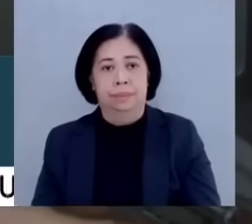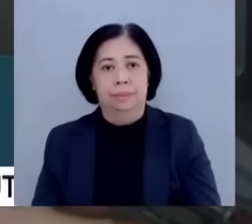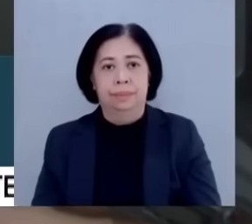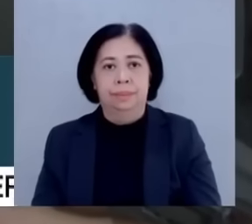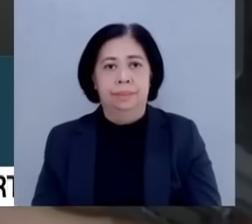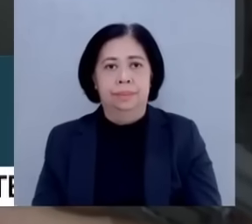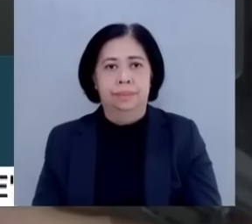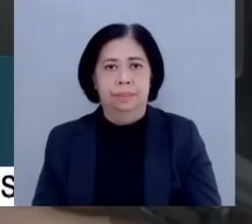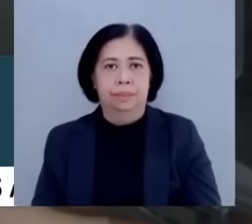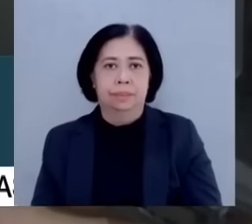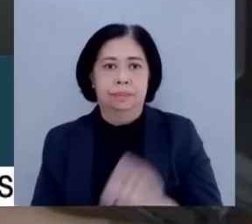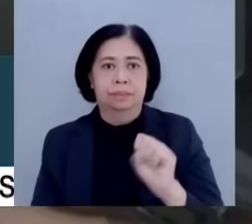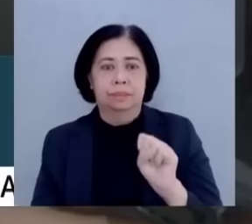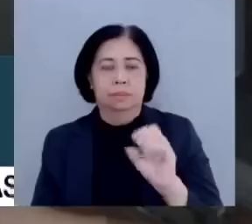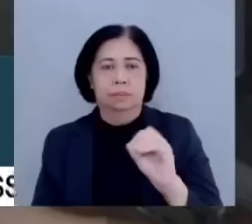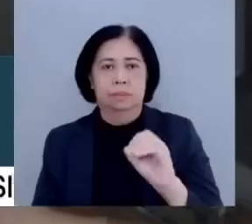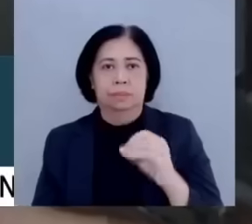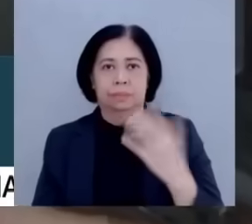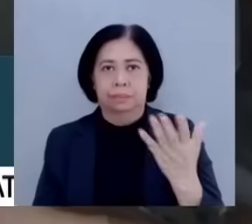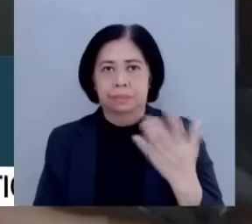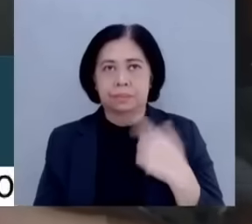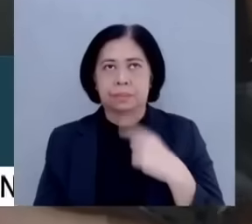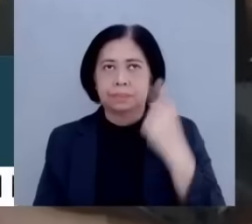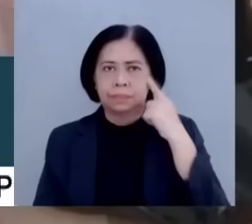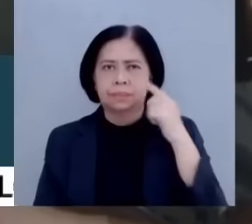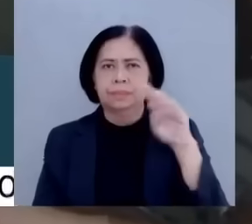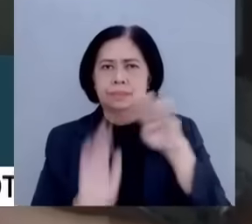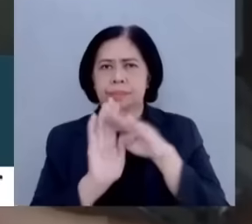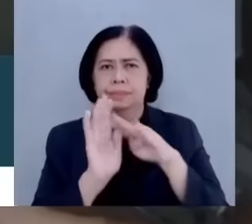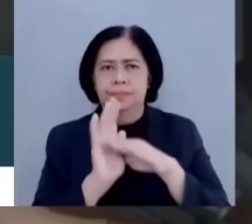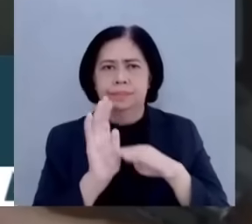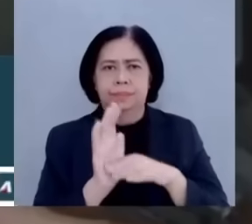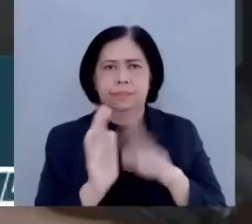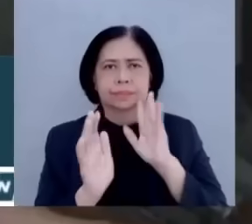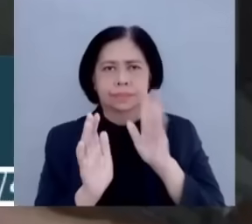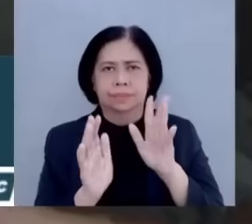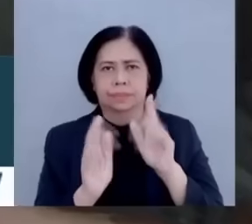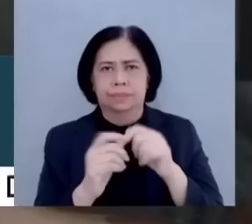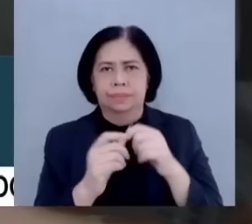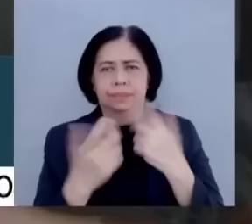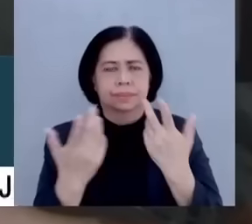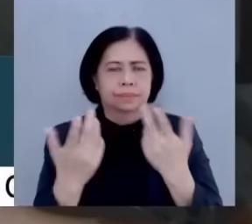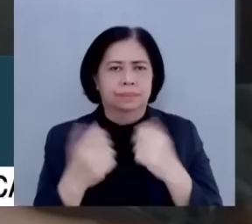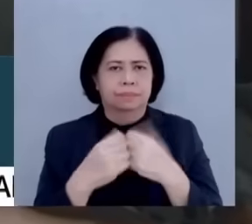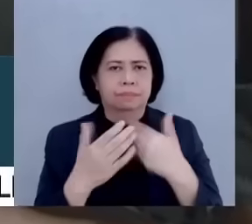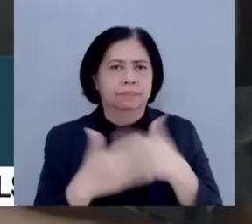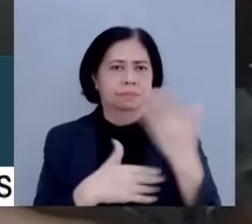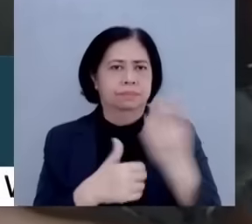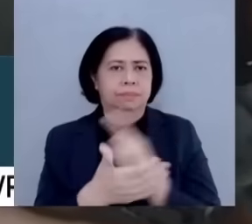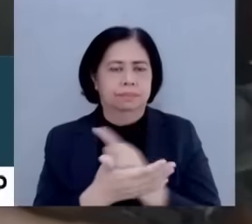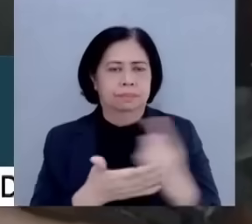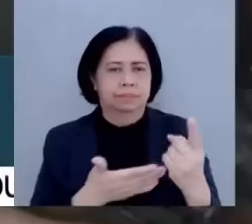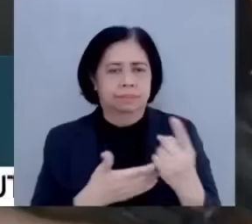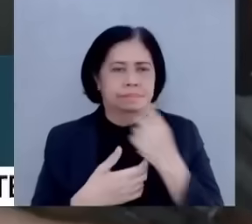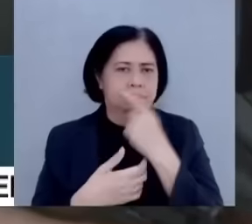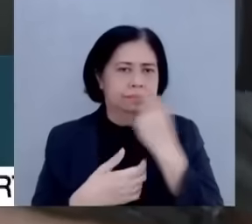So, I'm coming up with a list of threats, pero we'll take that up baka next week na, kasi